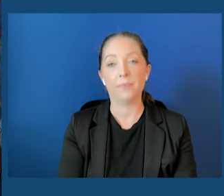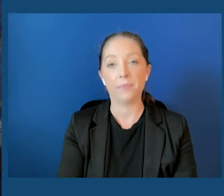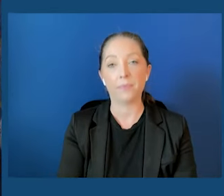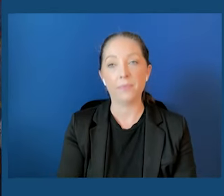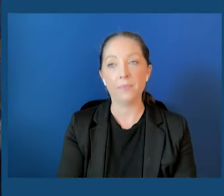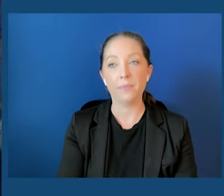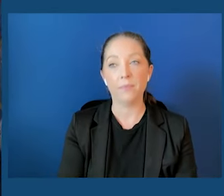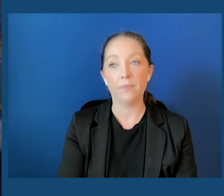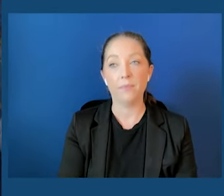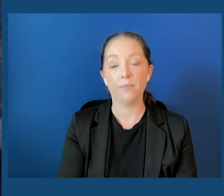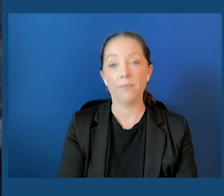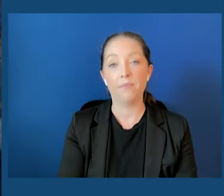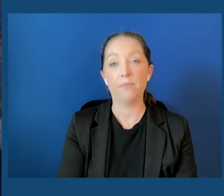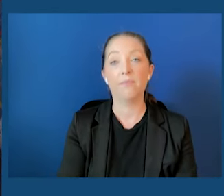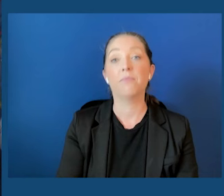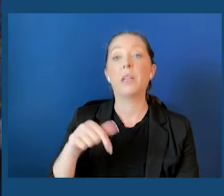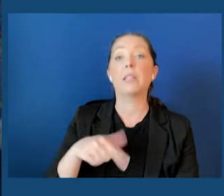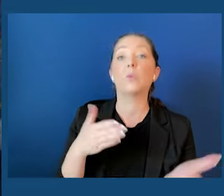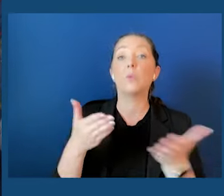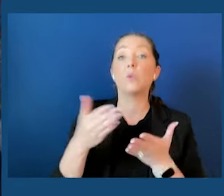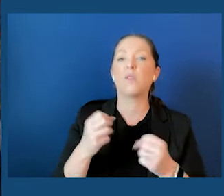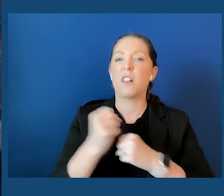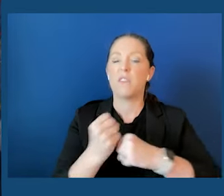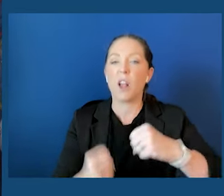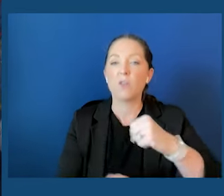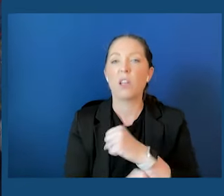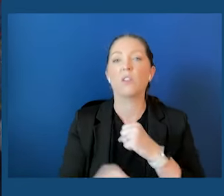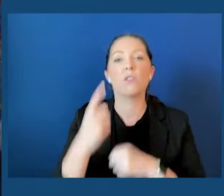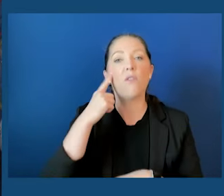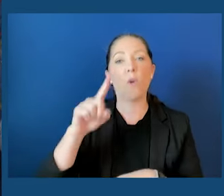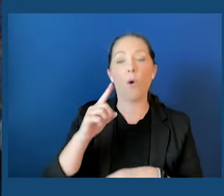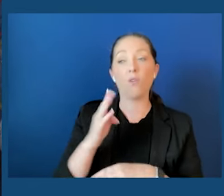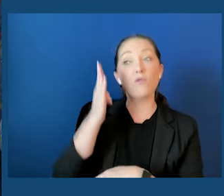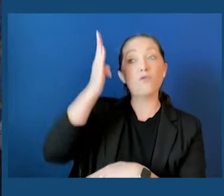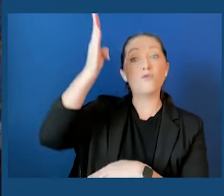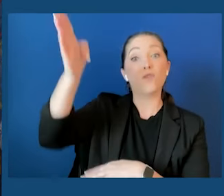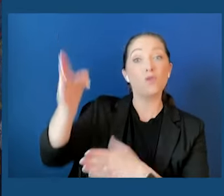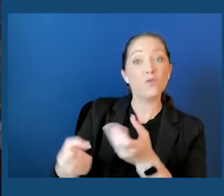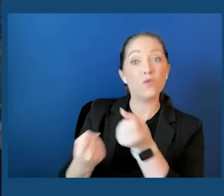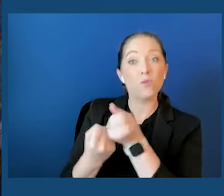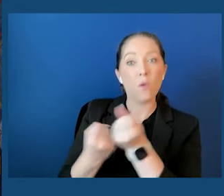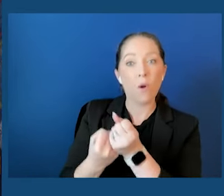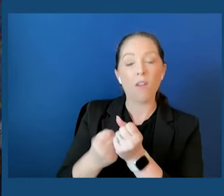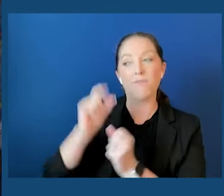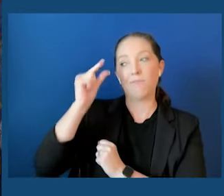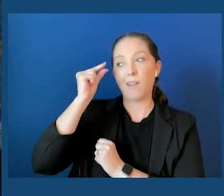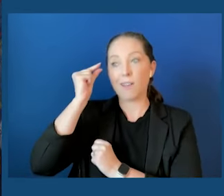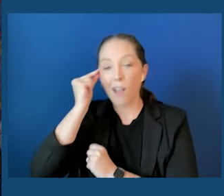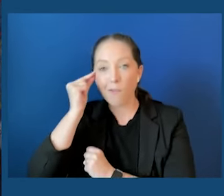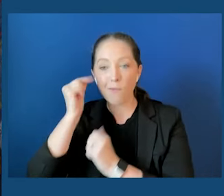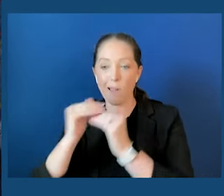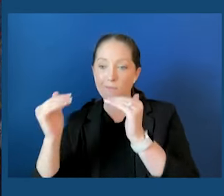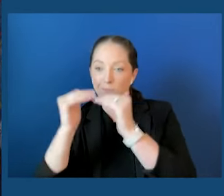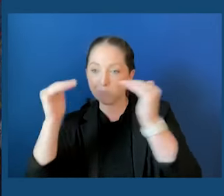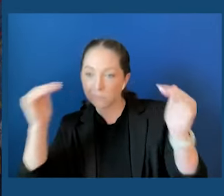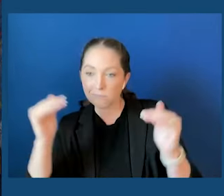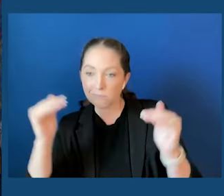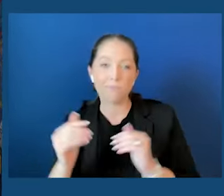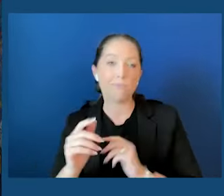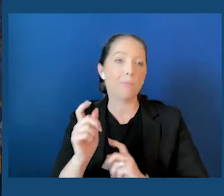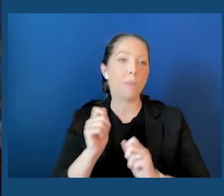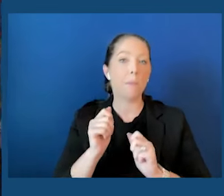This will serve as the foundation for the much-needed future support from all levels of government, the philanthropic and business